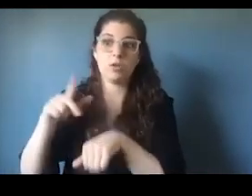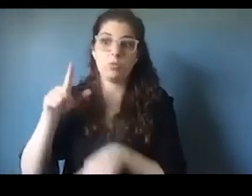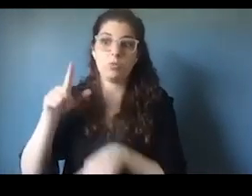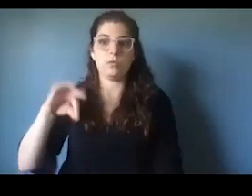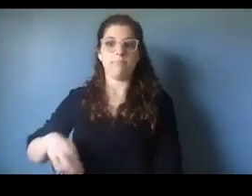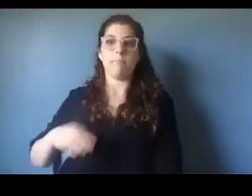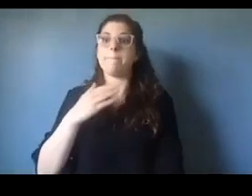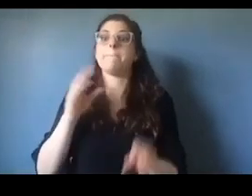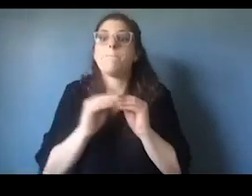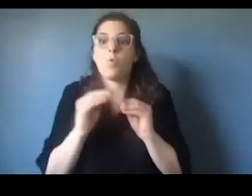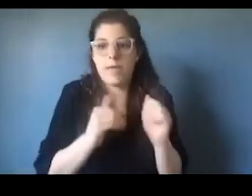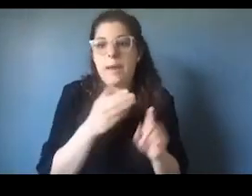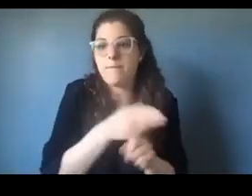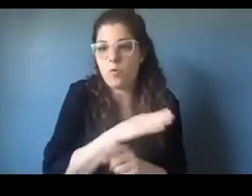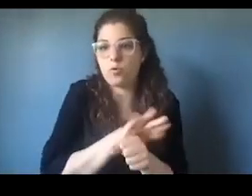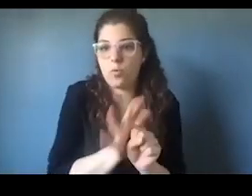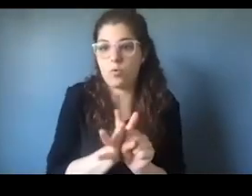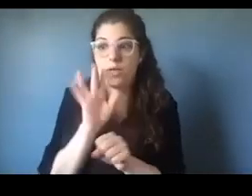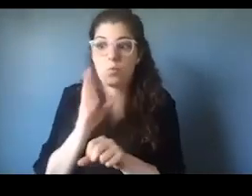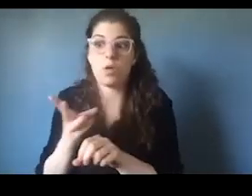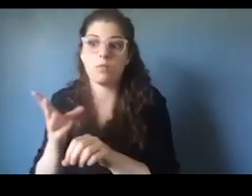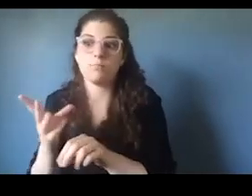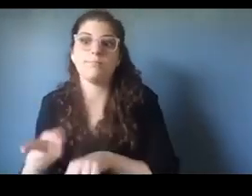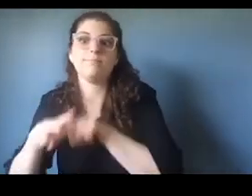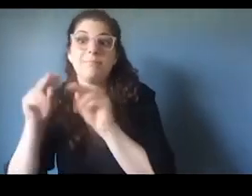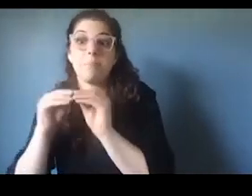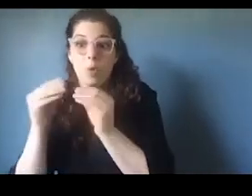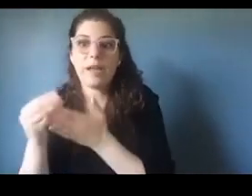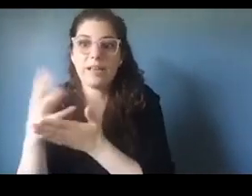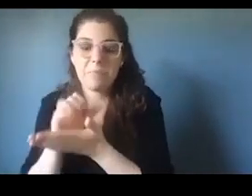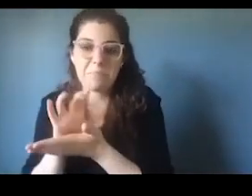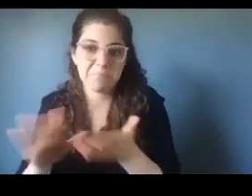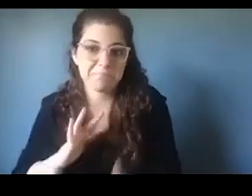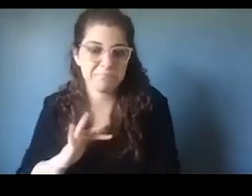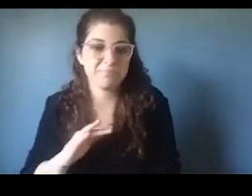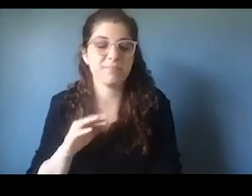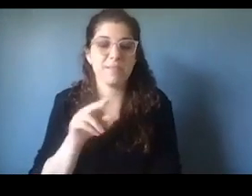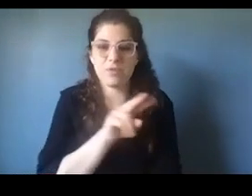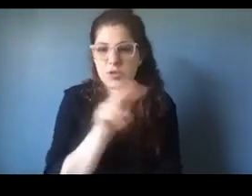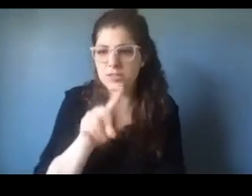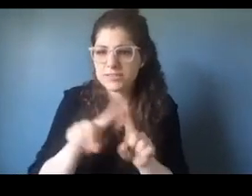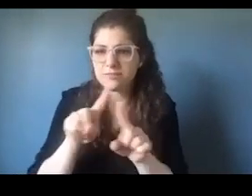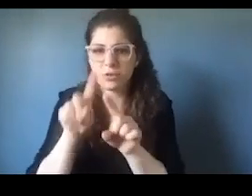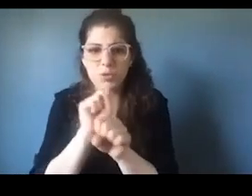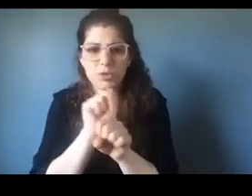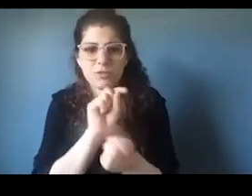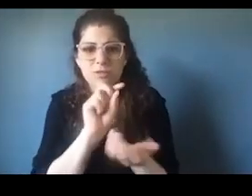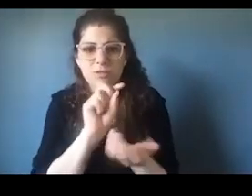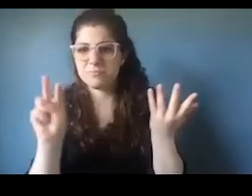UI stands to gain income from being unemployed. And if you look across different occupations and just think